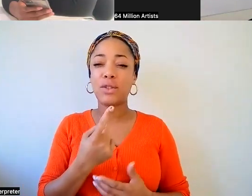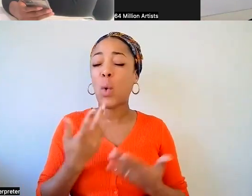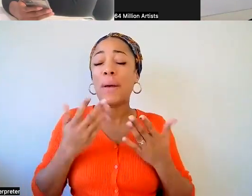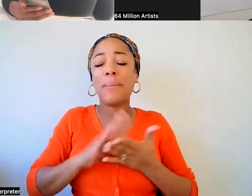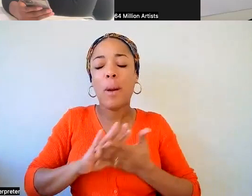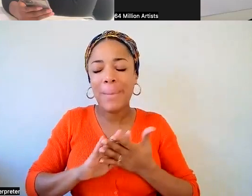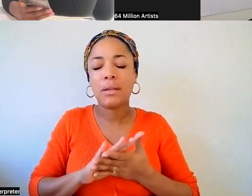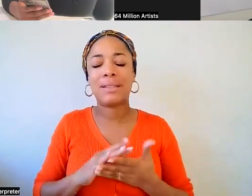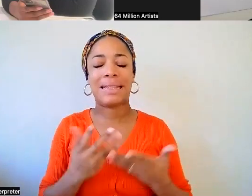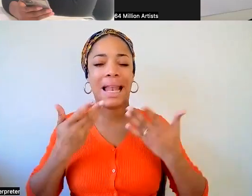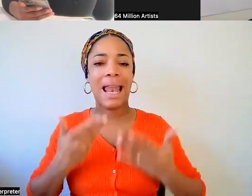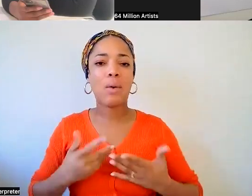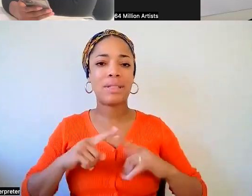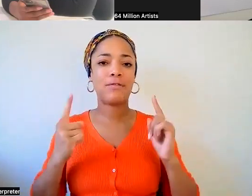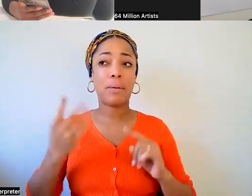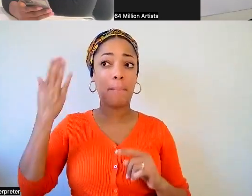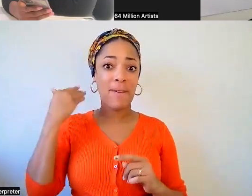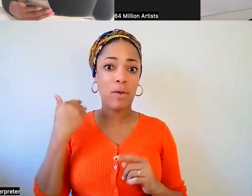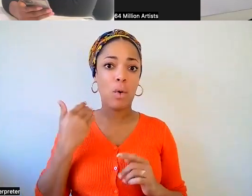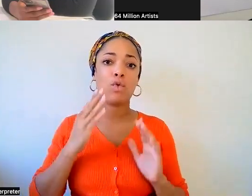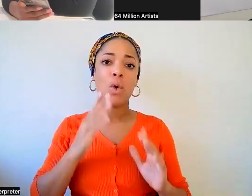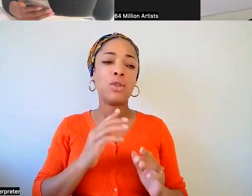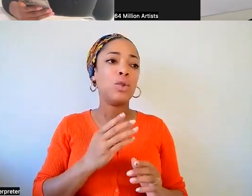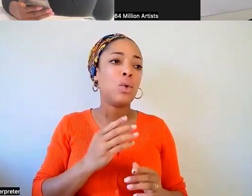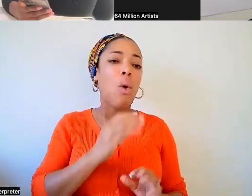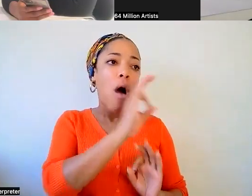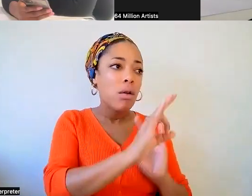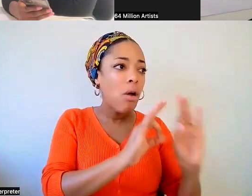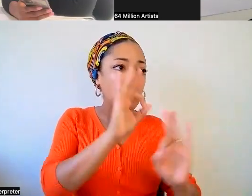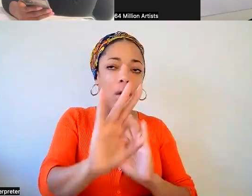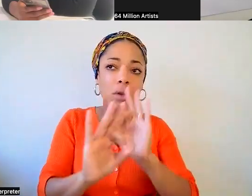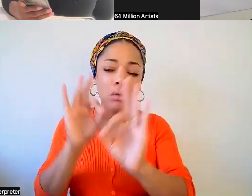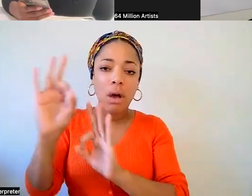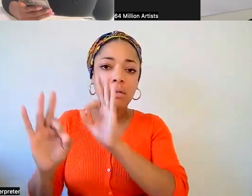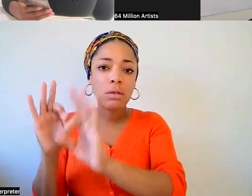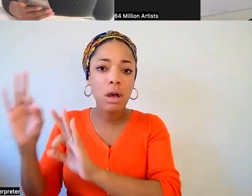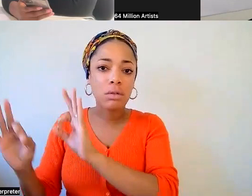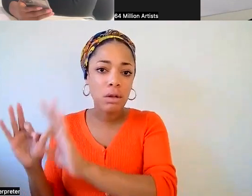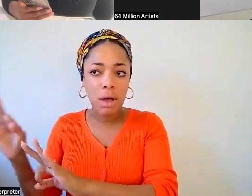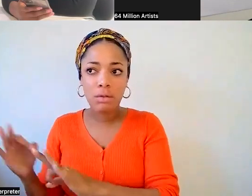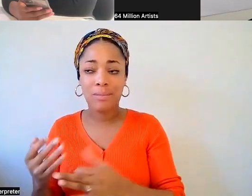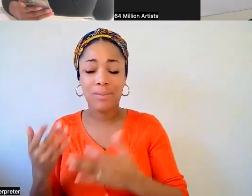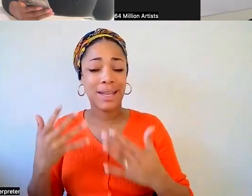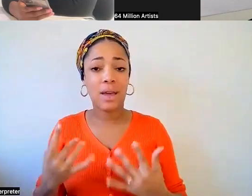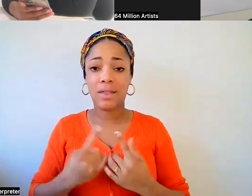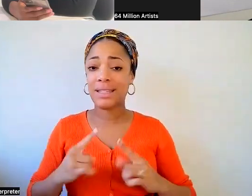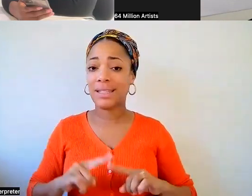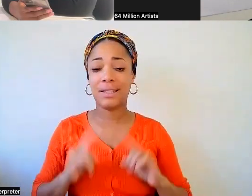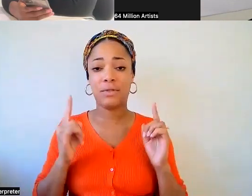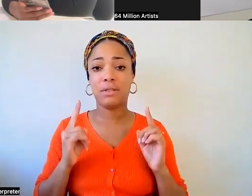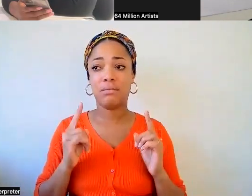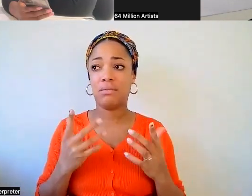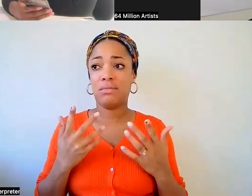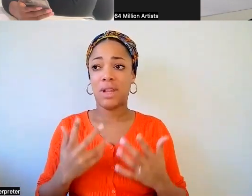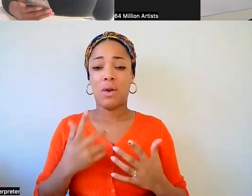can publish your poems straight away. You just put them up there. Then you tell your friends, you tell your family, and you build up